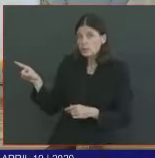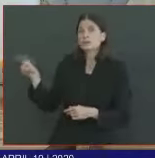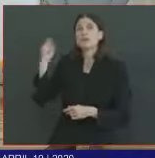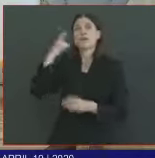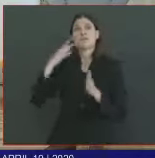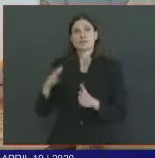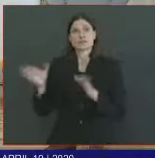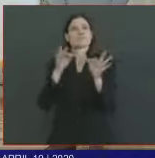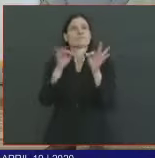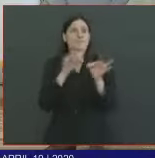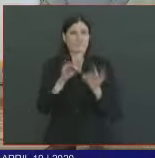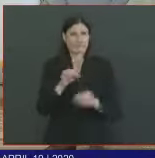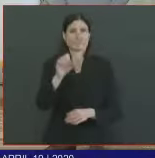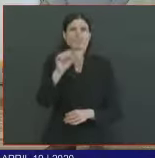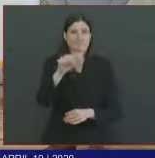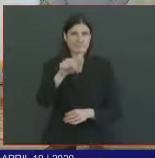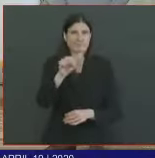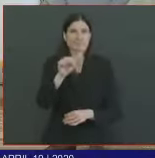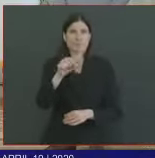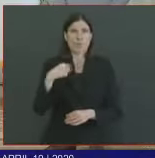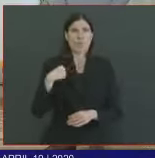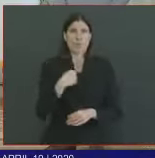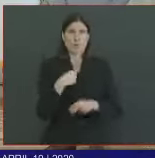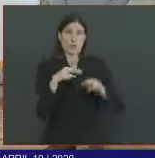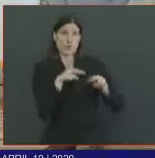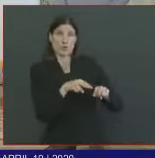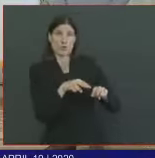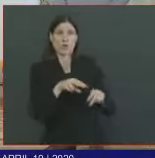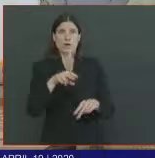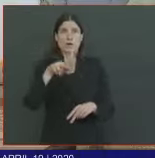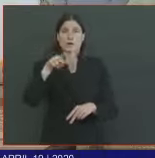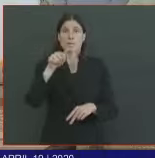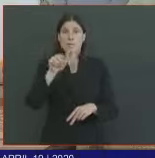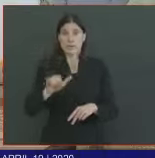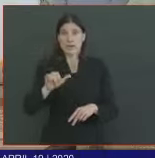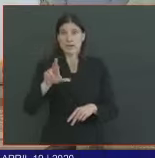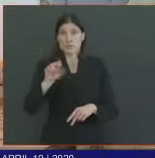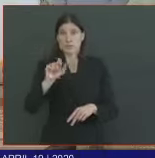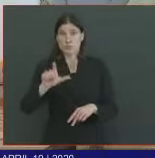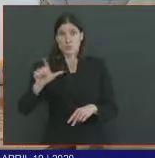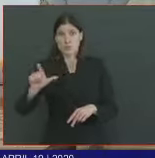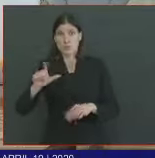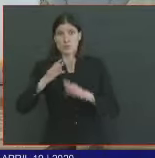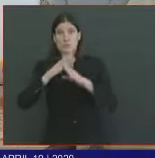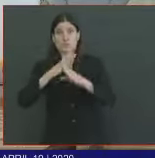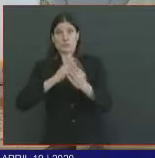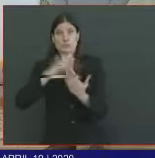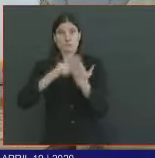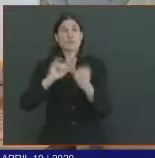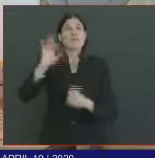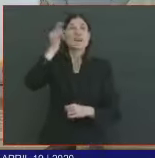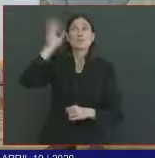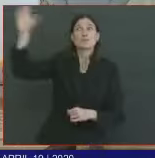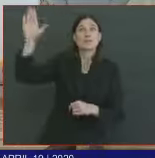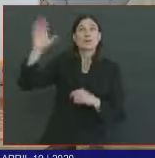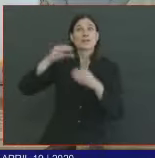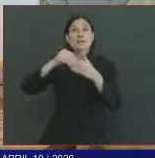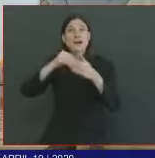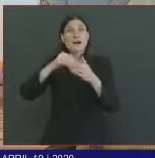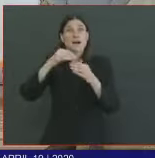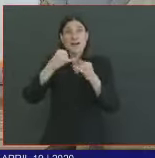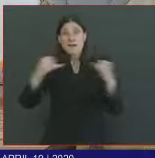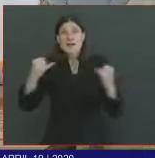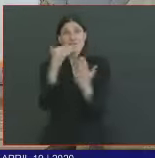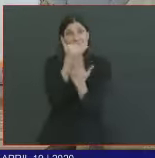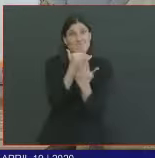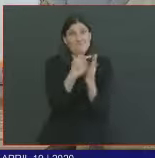program. And of course, the money ran out. So my top priority is to get Congress to act immediately